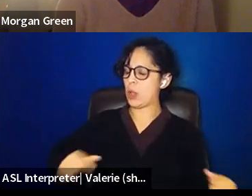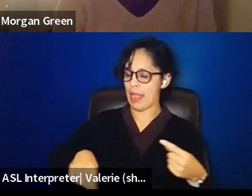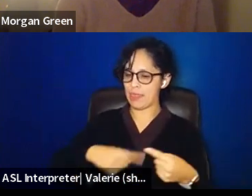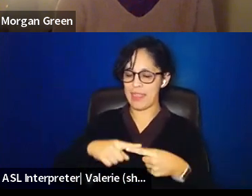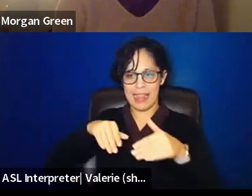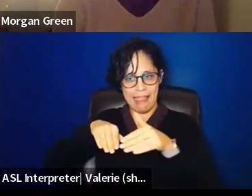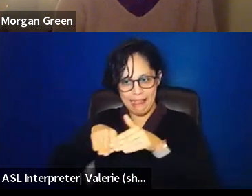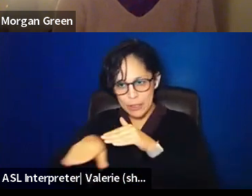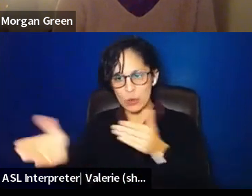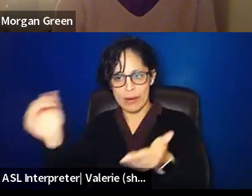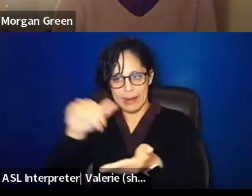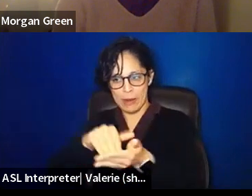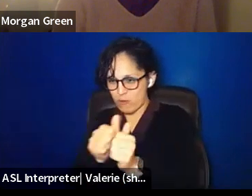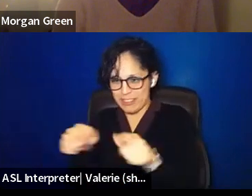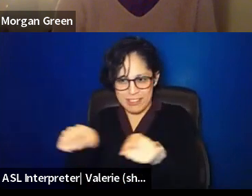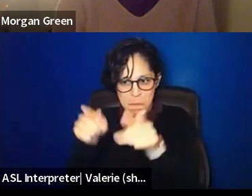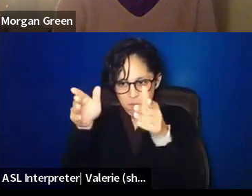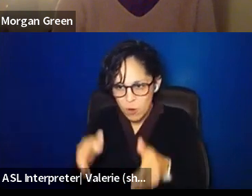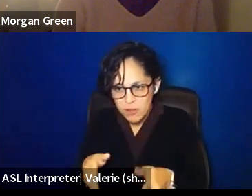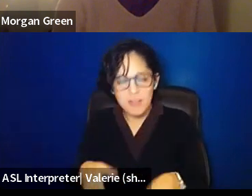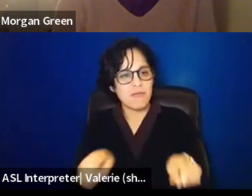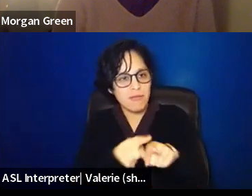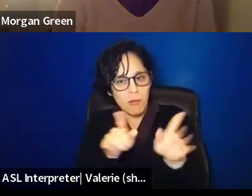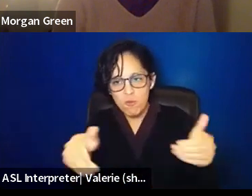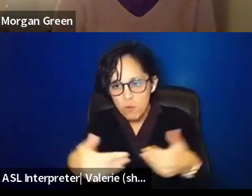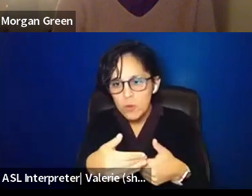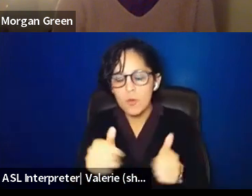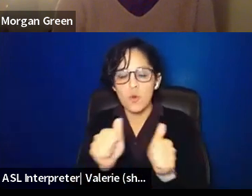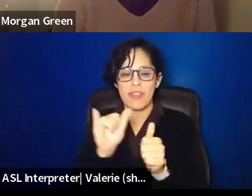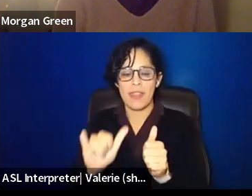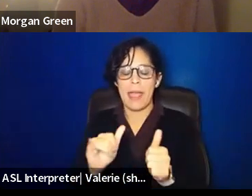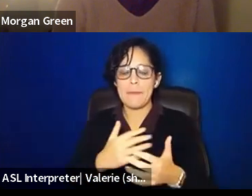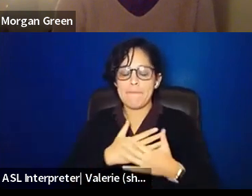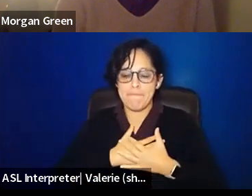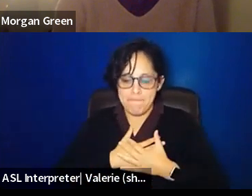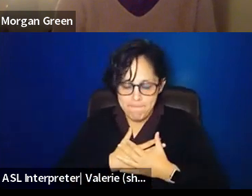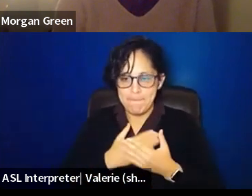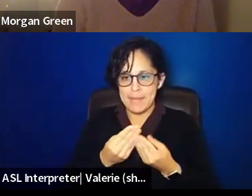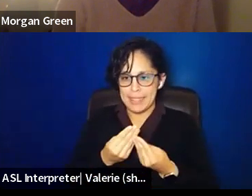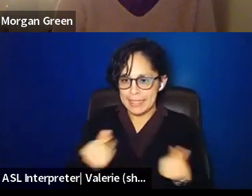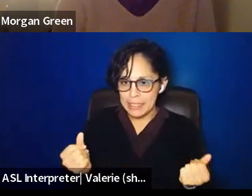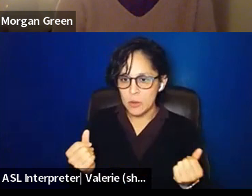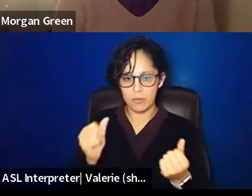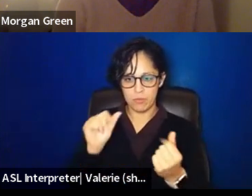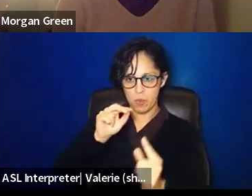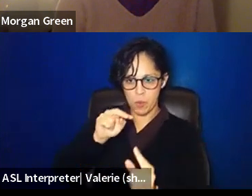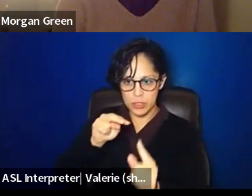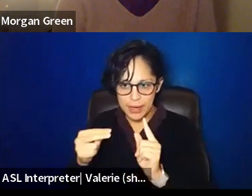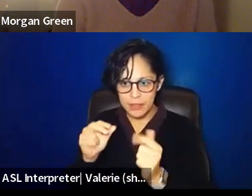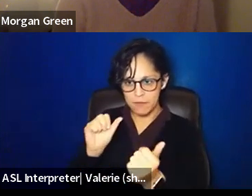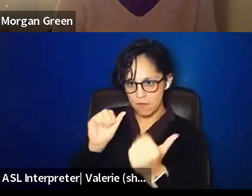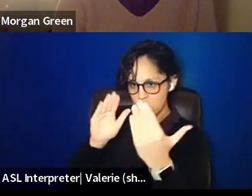that the modeling of the kind of space we want to have is actually in my person, and I'm not sort